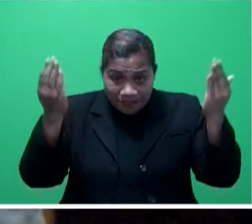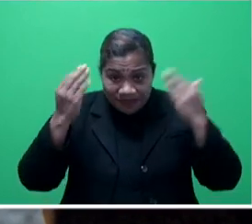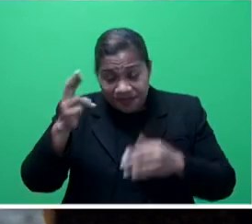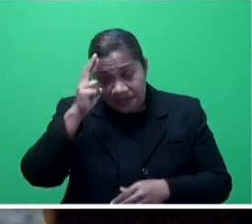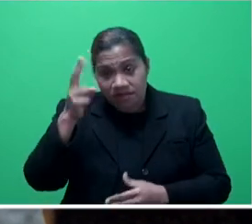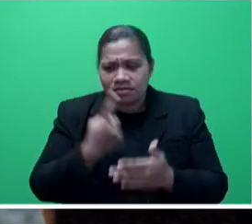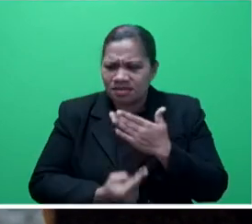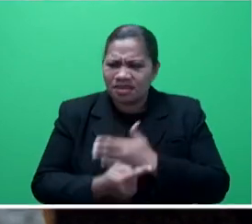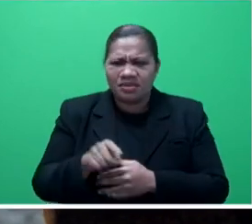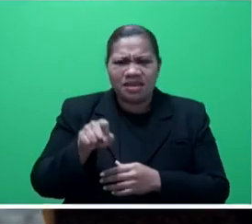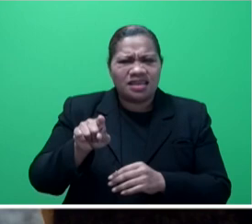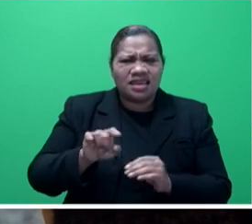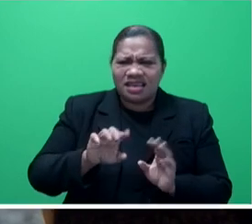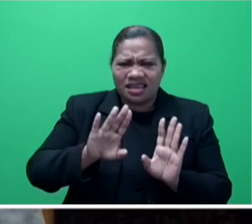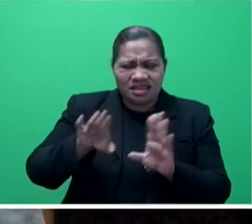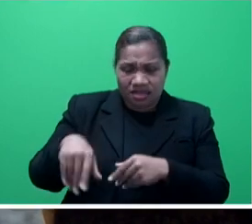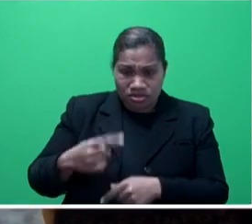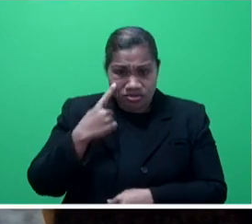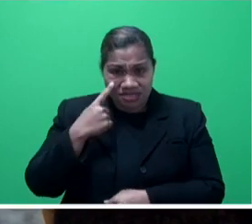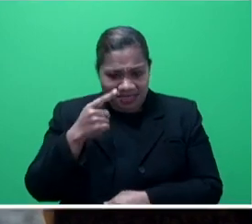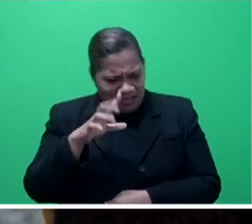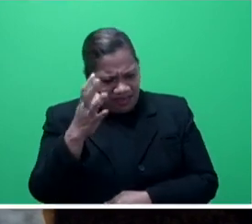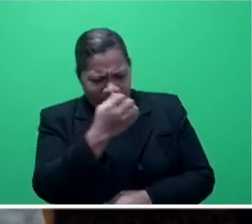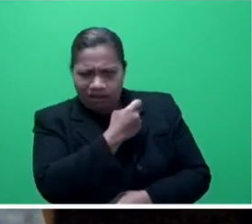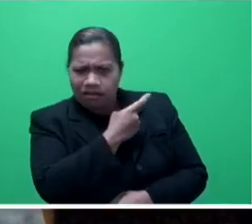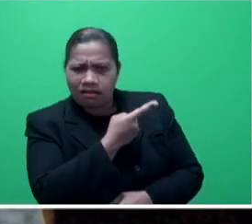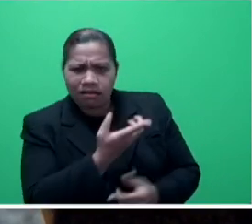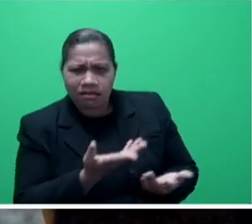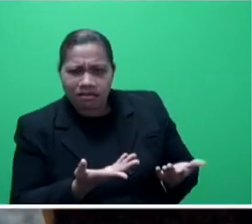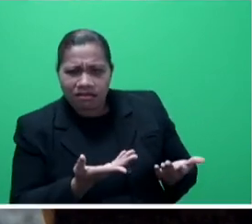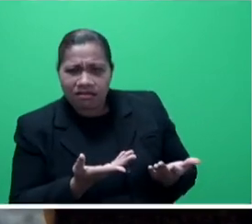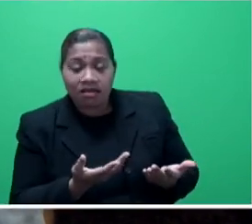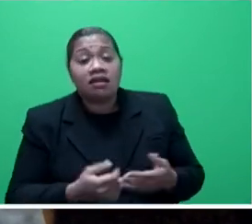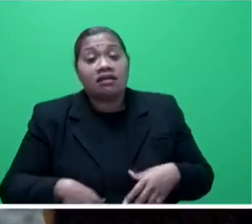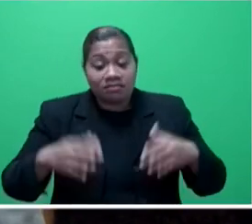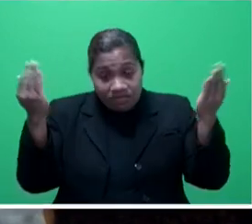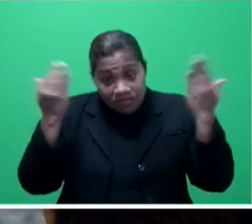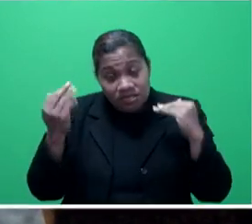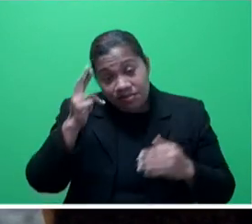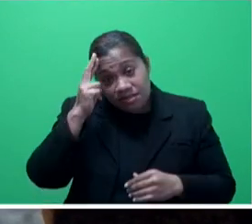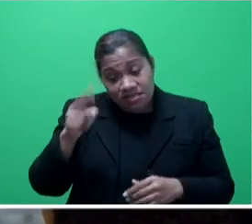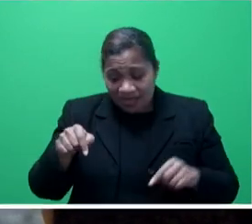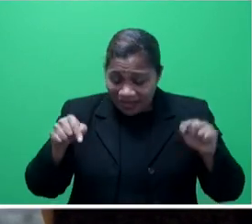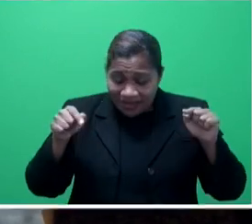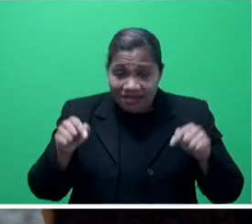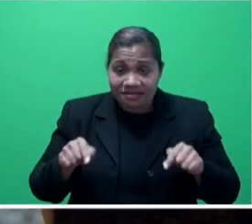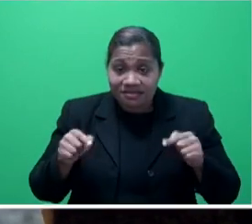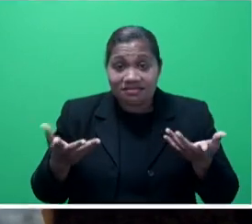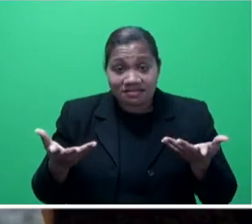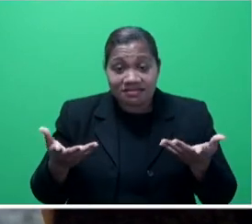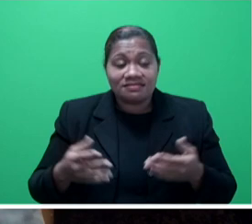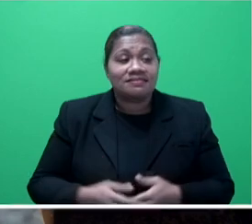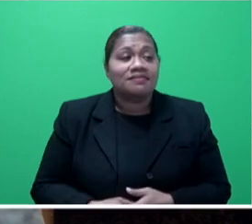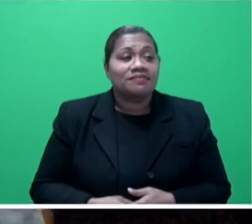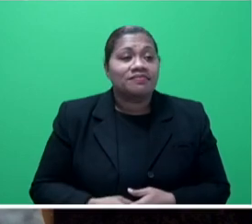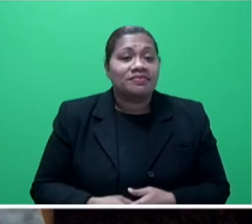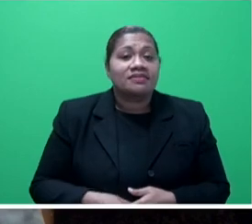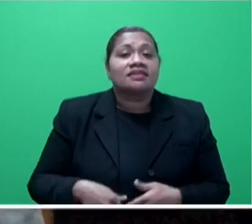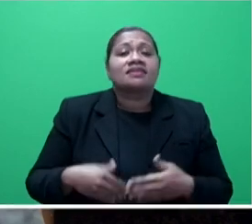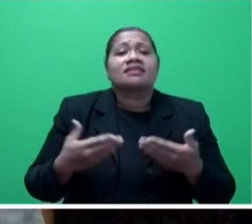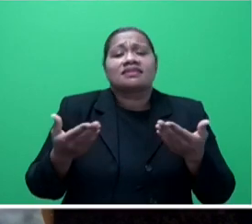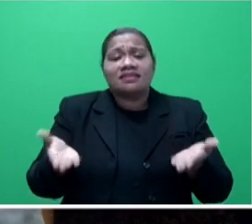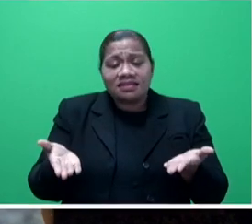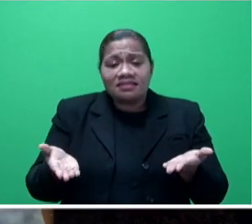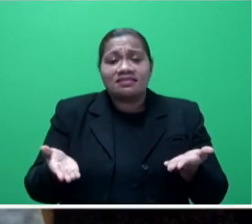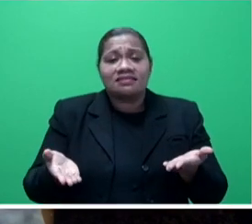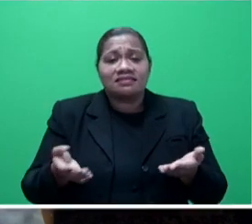out. They've been caught out. And, Mr. Speaker, sir, you see, this is the unfortunate thing about